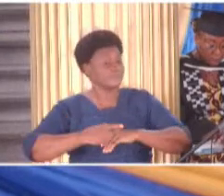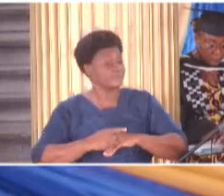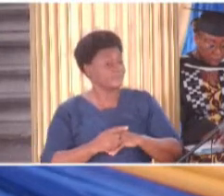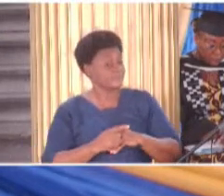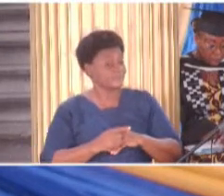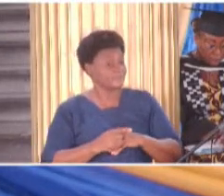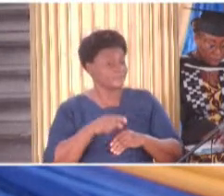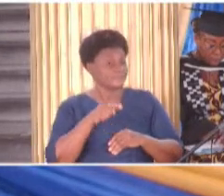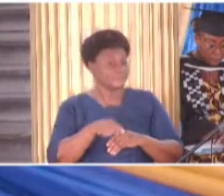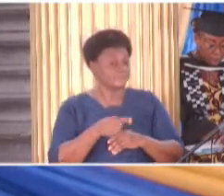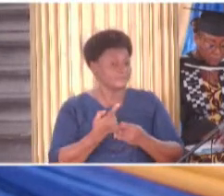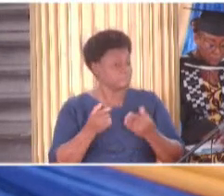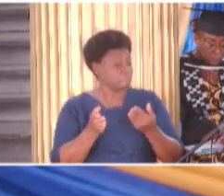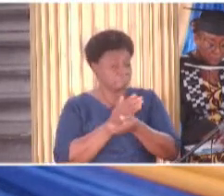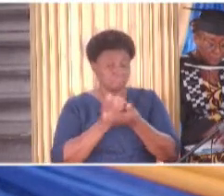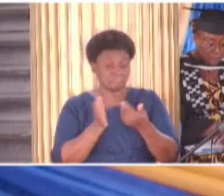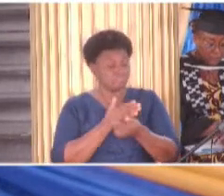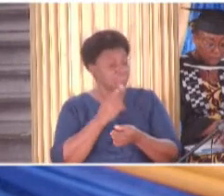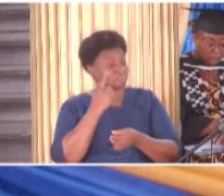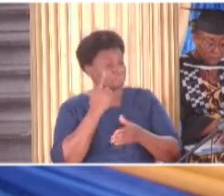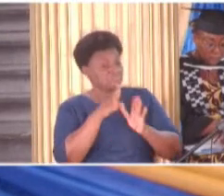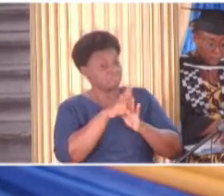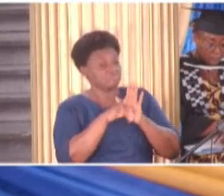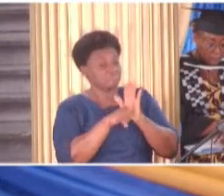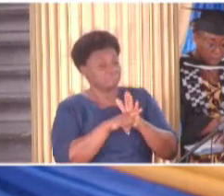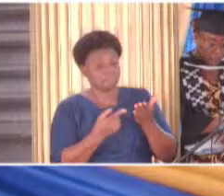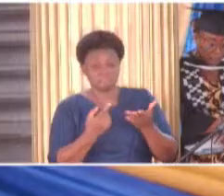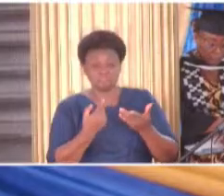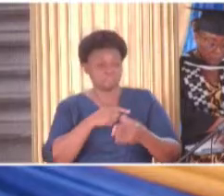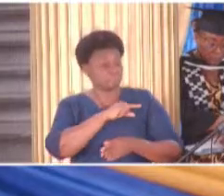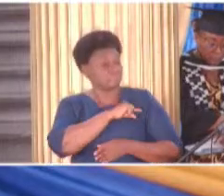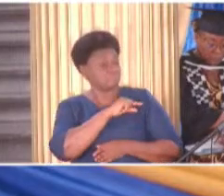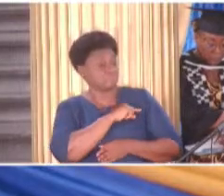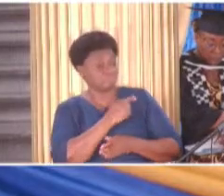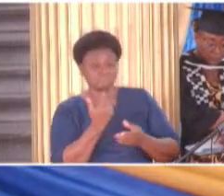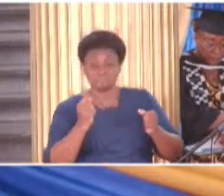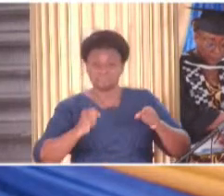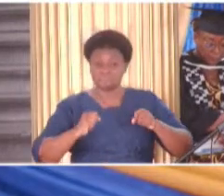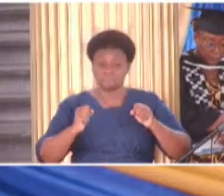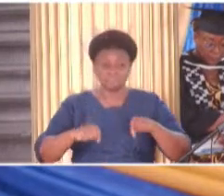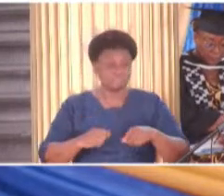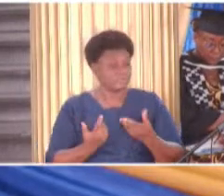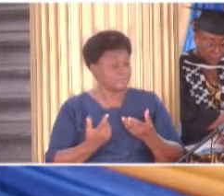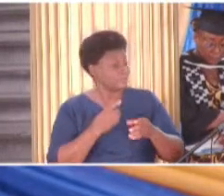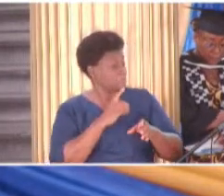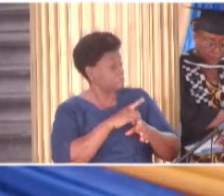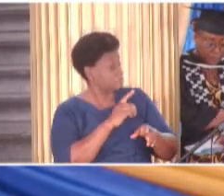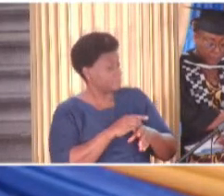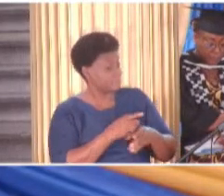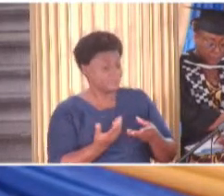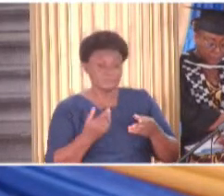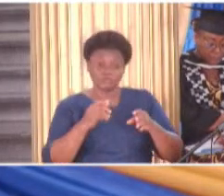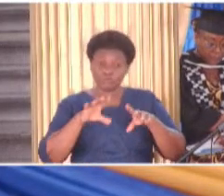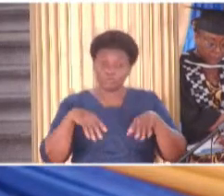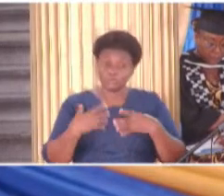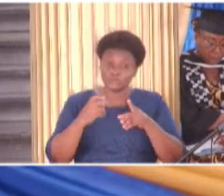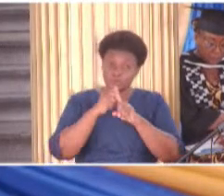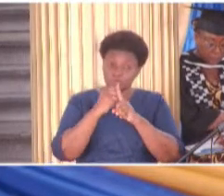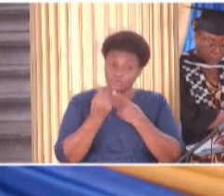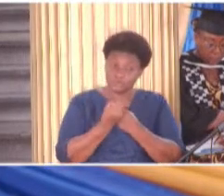this is regardless of background, gender, ability, disability, or